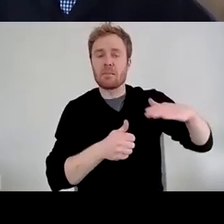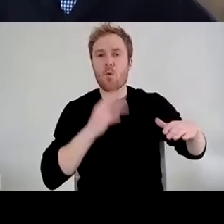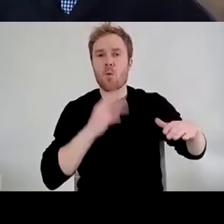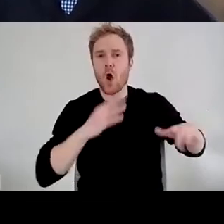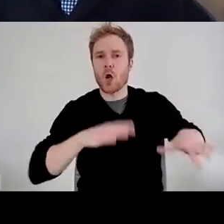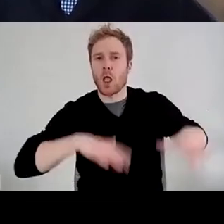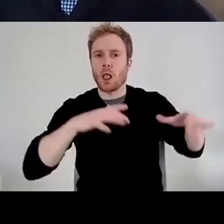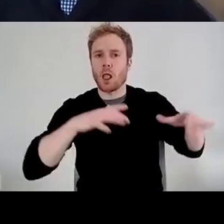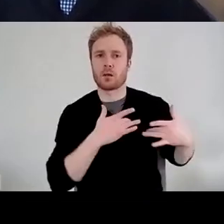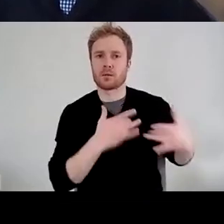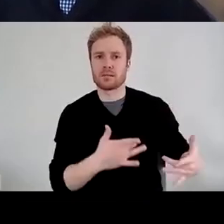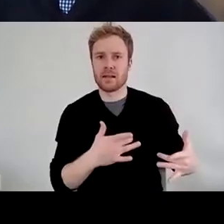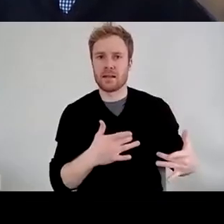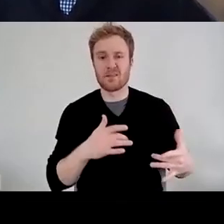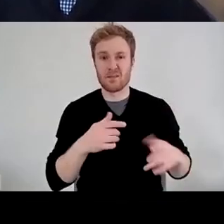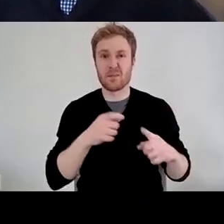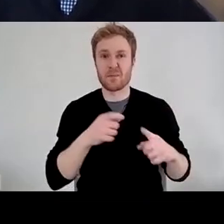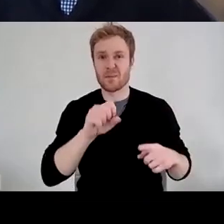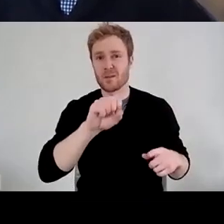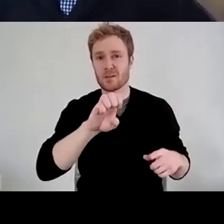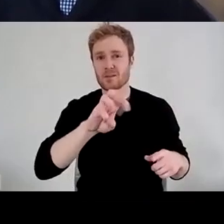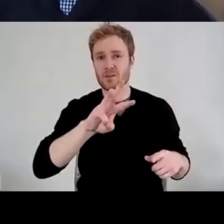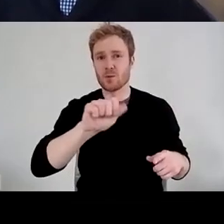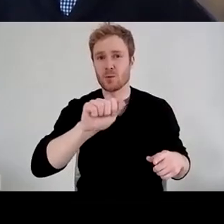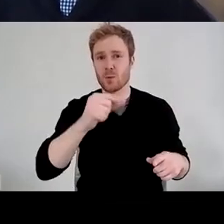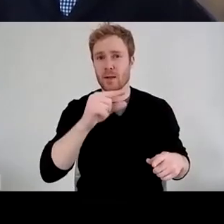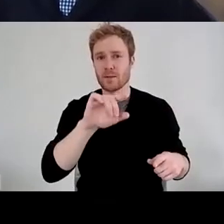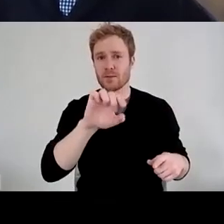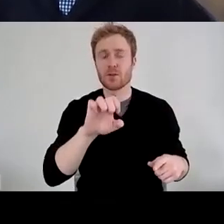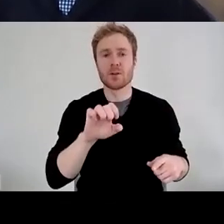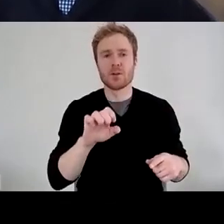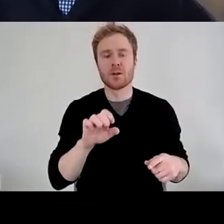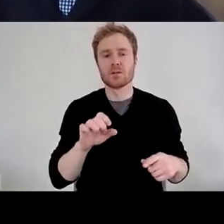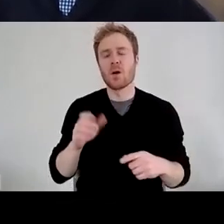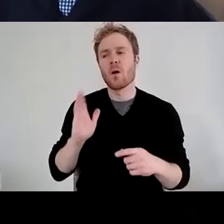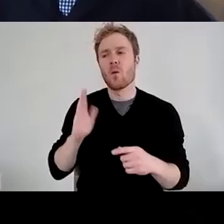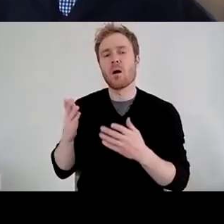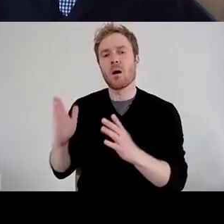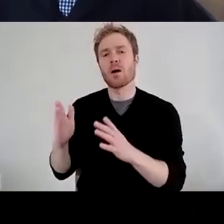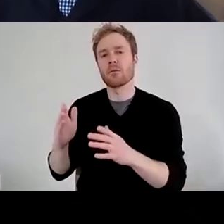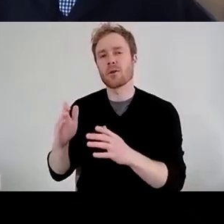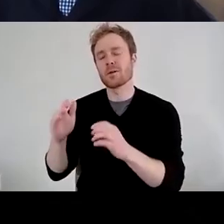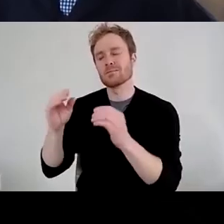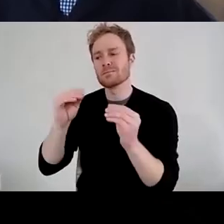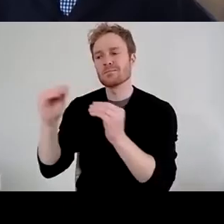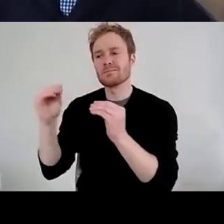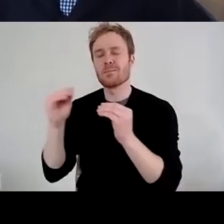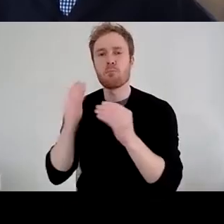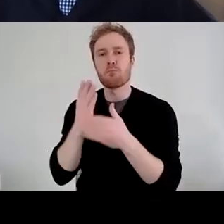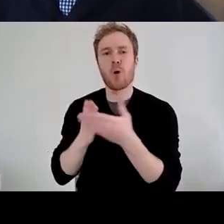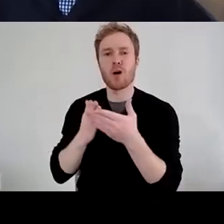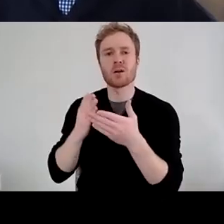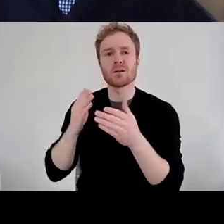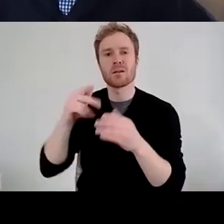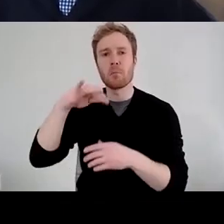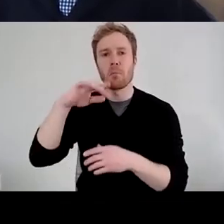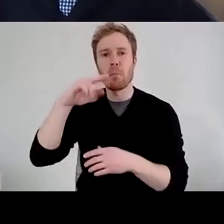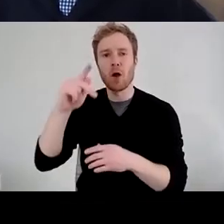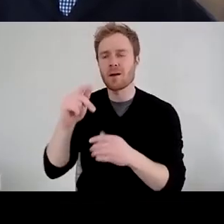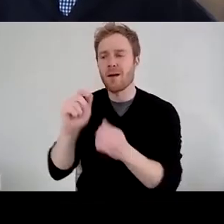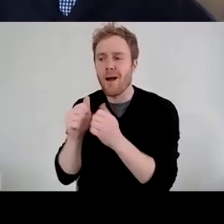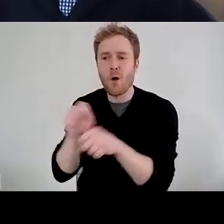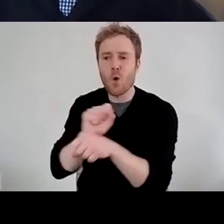with our sewage overflow problem, and it's going to be doing a whole number of things that benefit entire parts of the city, not just the neighbors